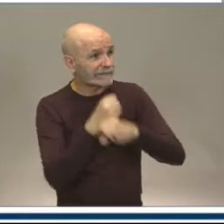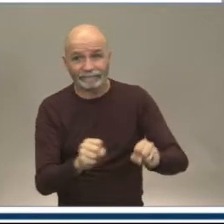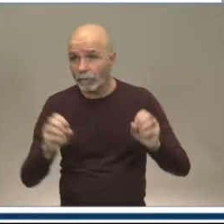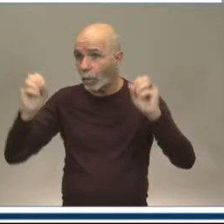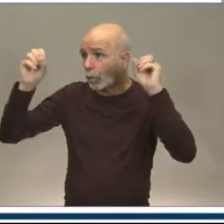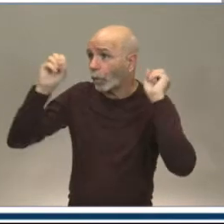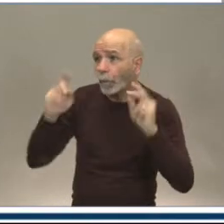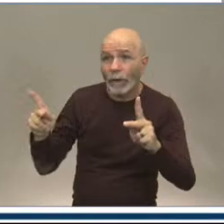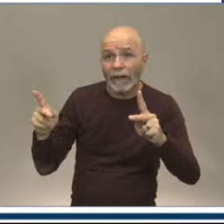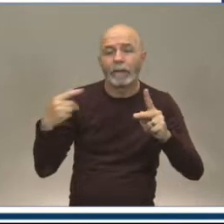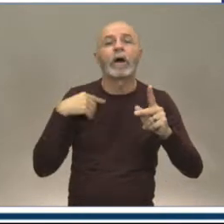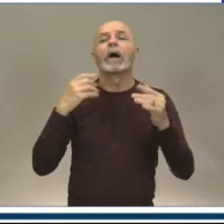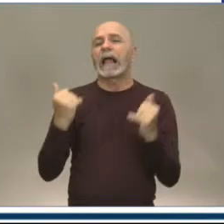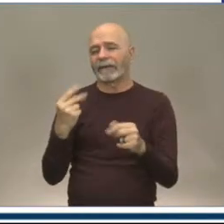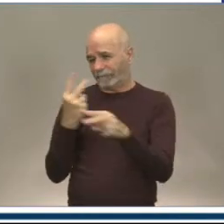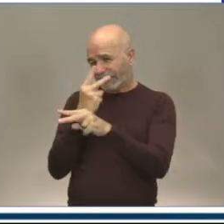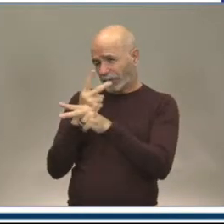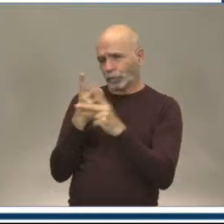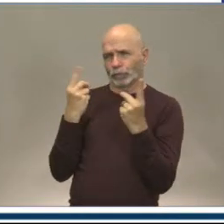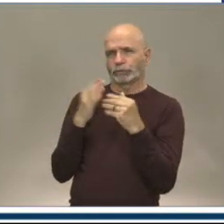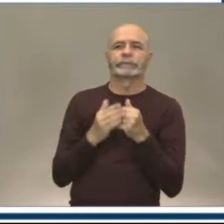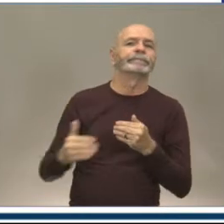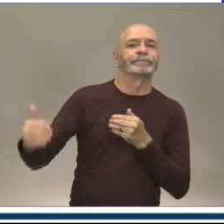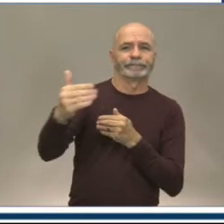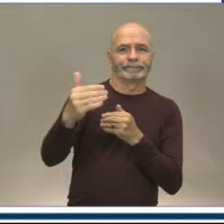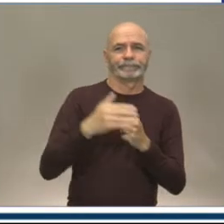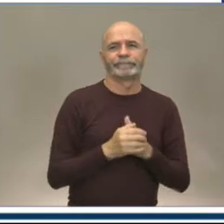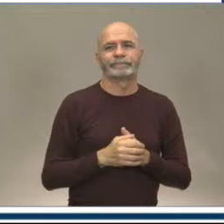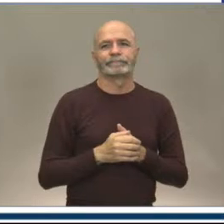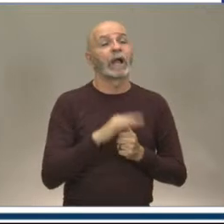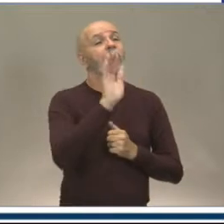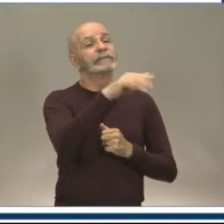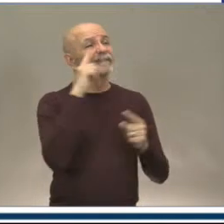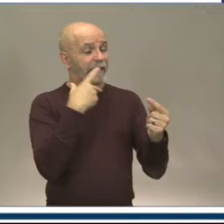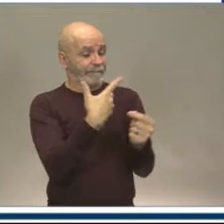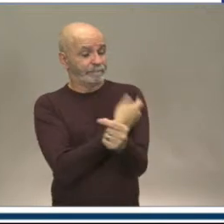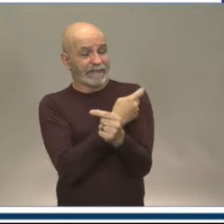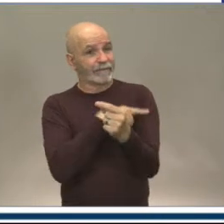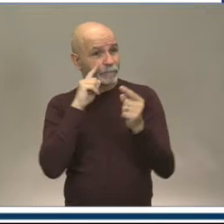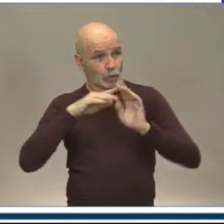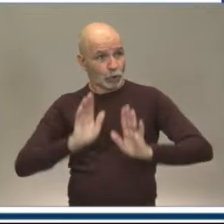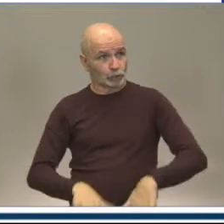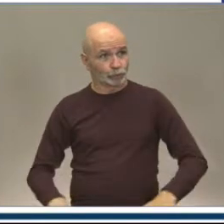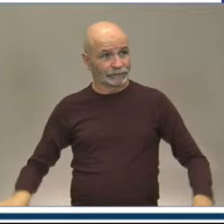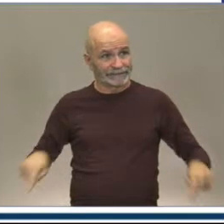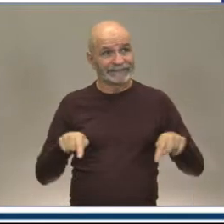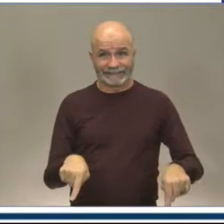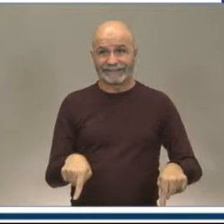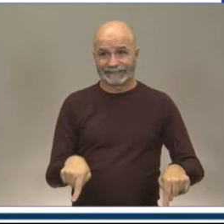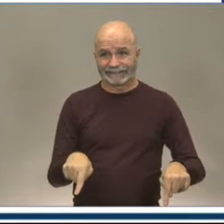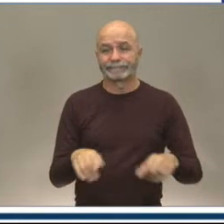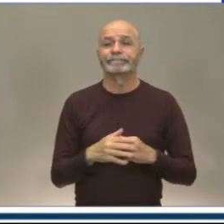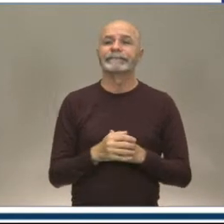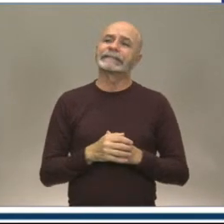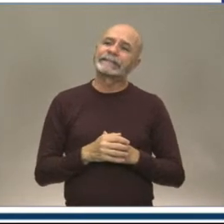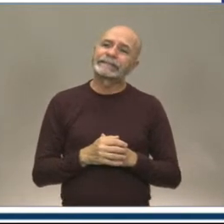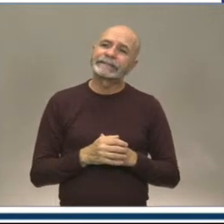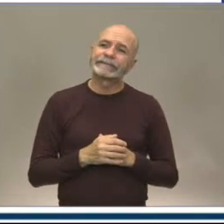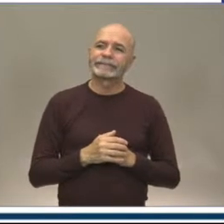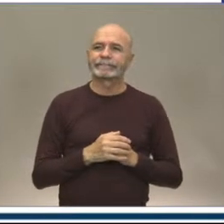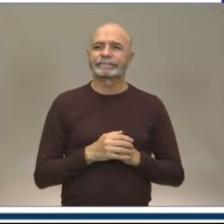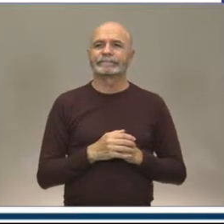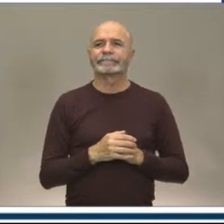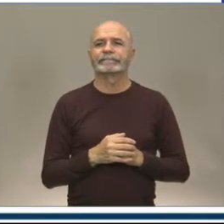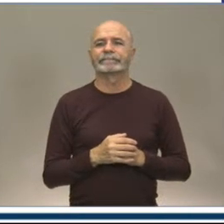forward. Dr. Strang, with the vaccinations for children, I'm wondering how it fits into the overall plan